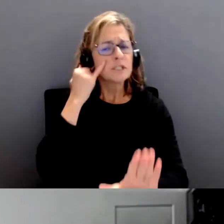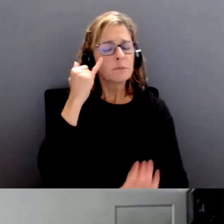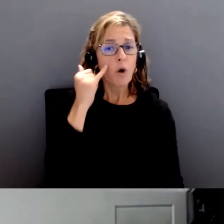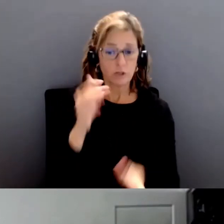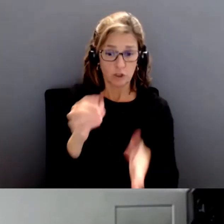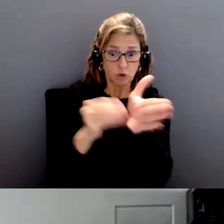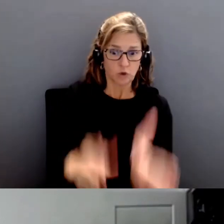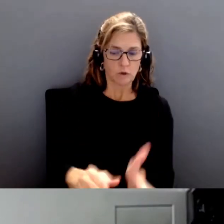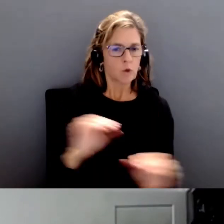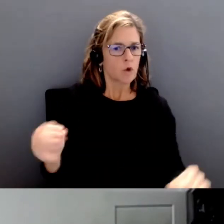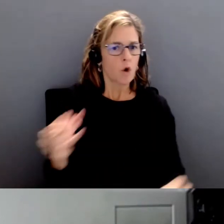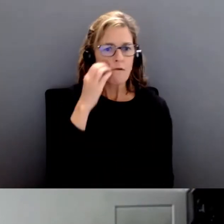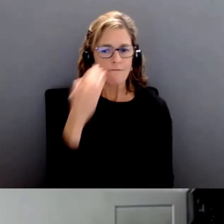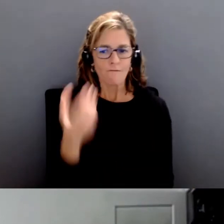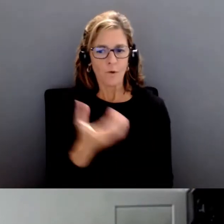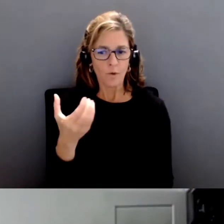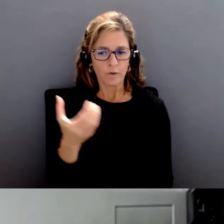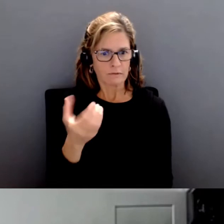they use Kahoot?